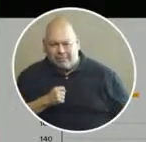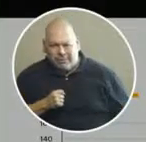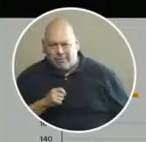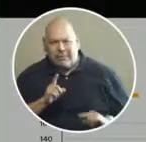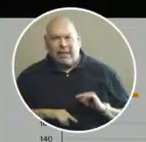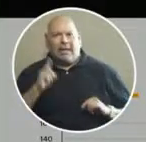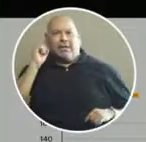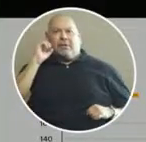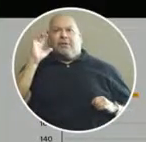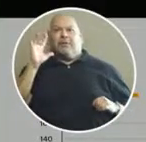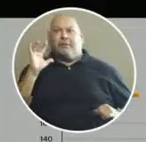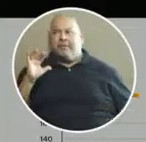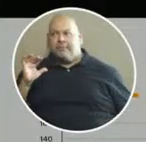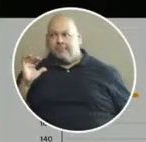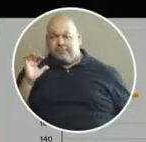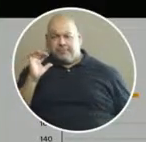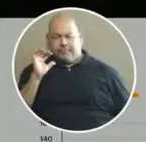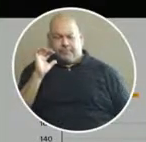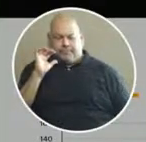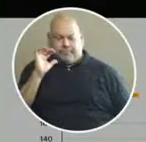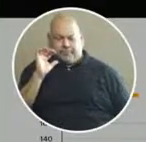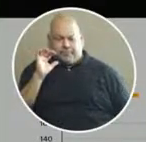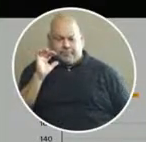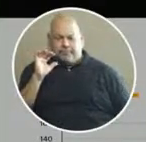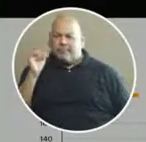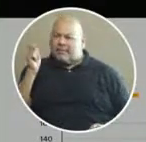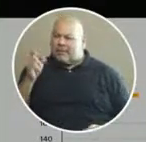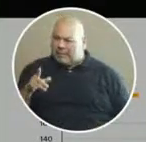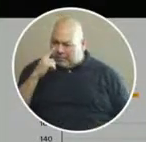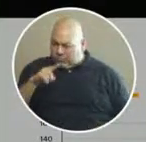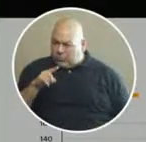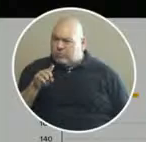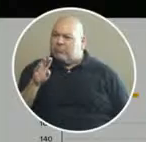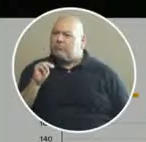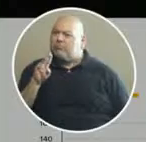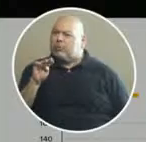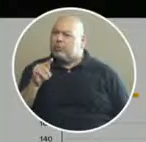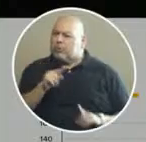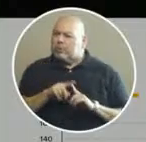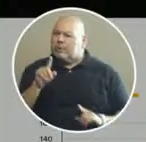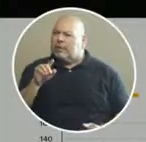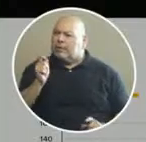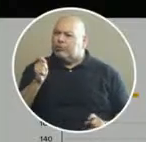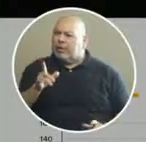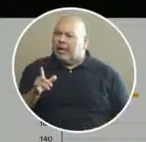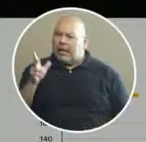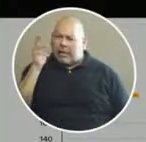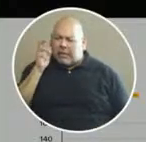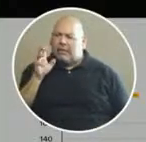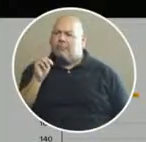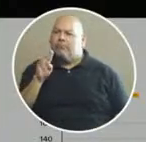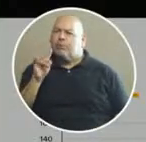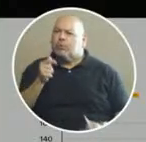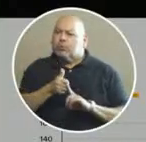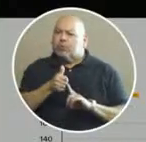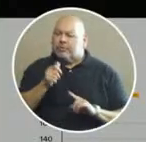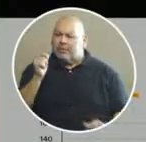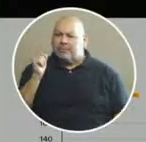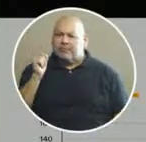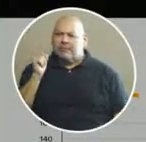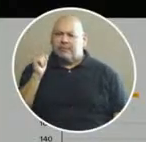I guess somebody has a microphone on. Judge, can you mute yourself? We can hear your